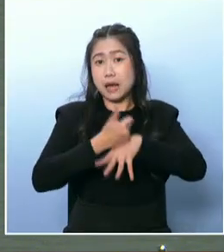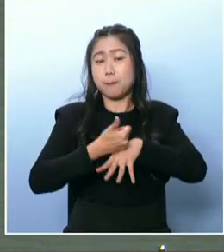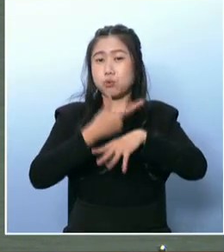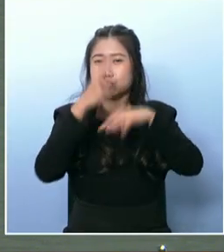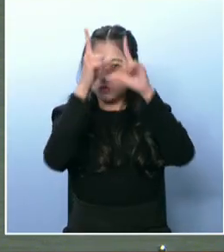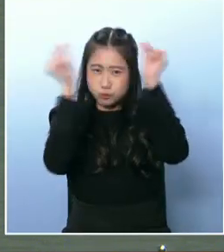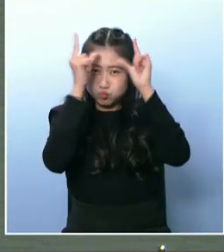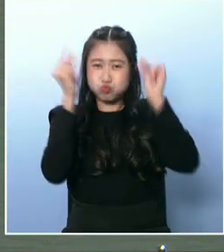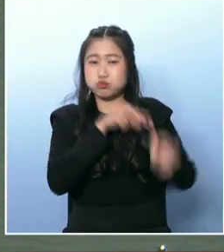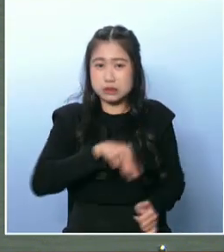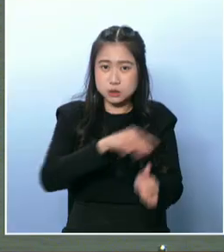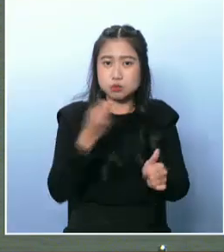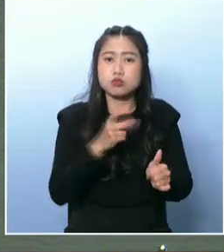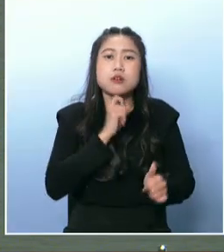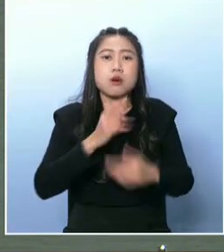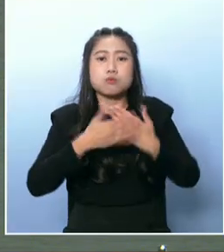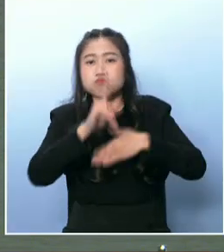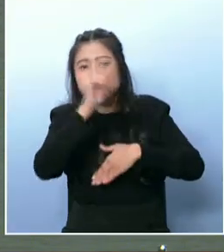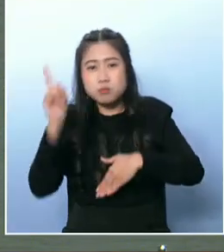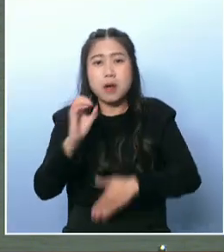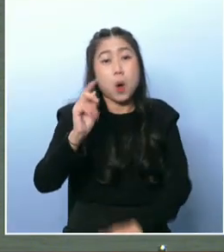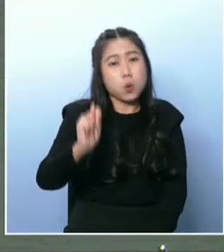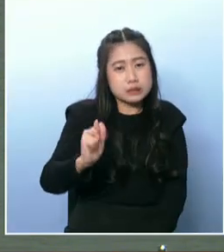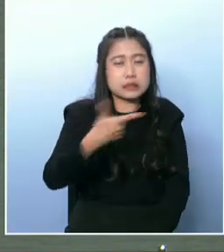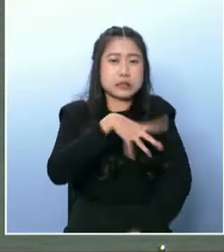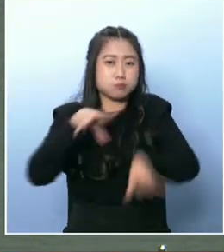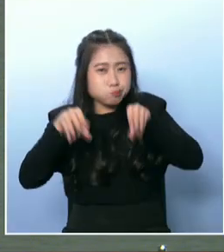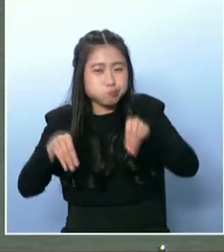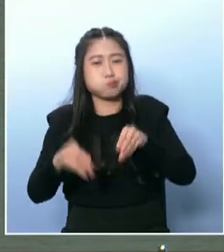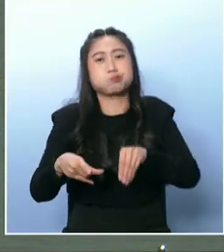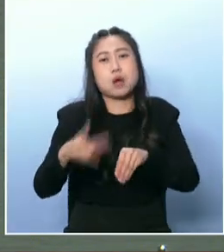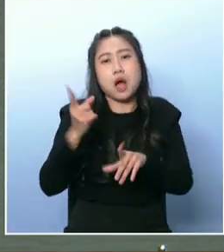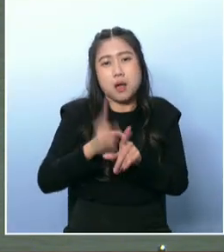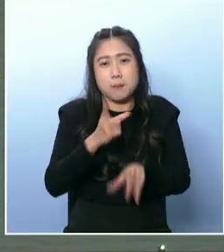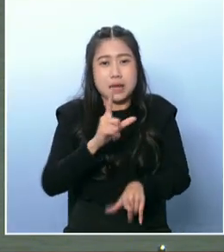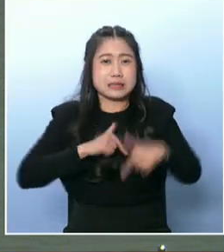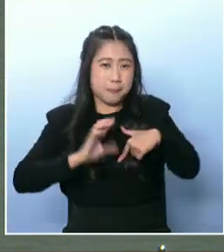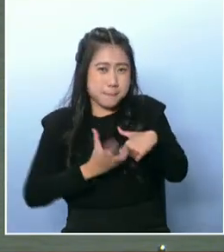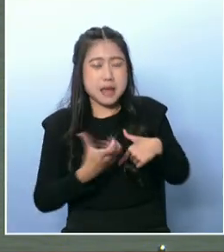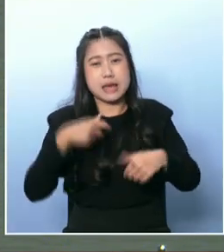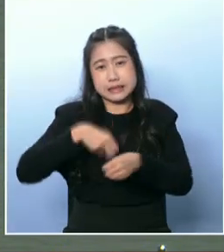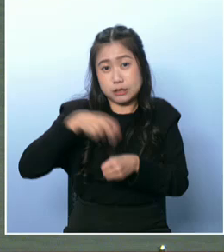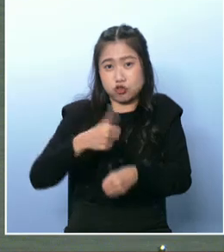RCHDs? So apart from people with basic care knowledge, we also need operational therapies,